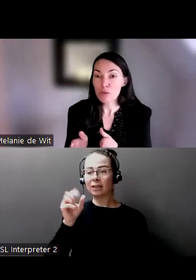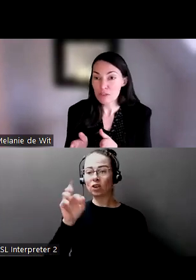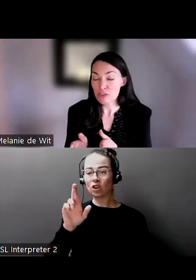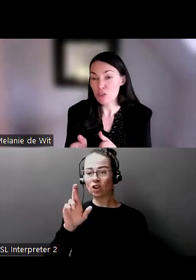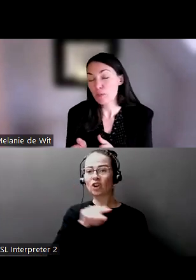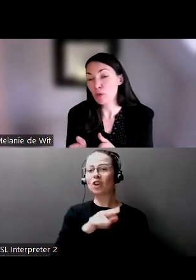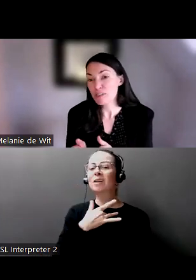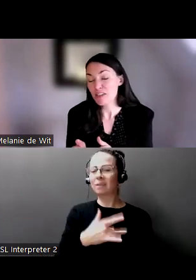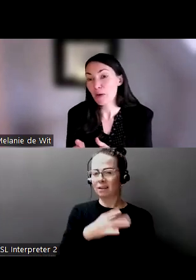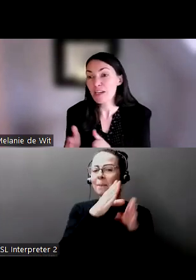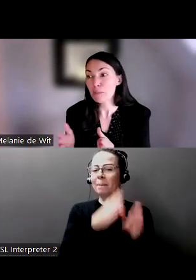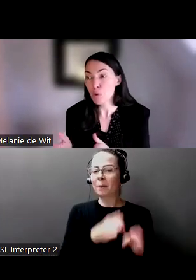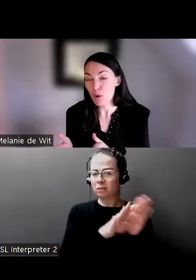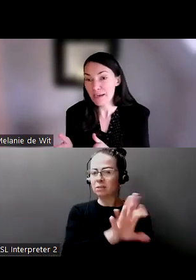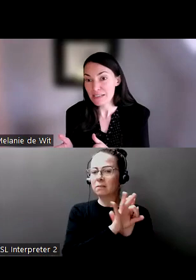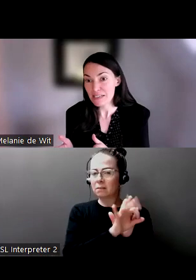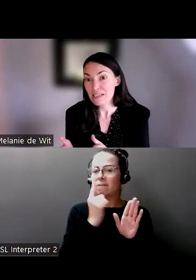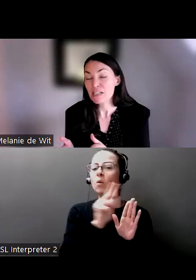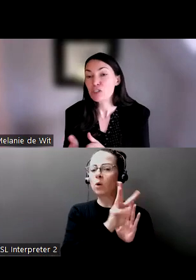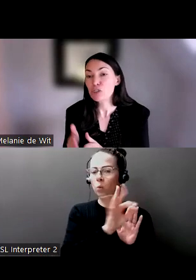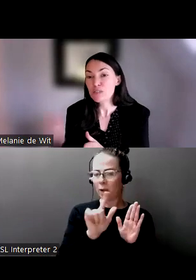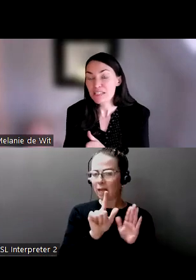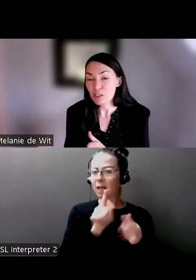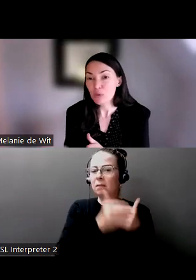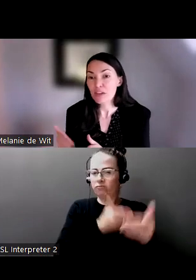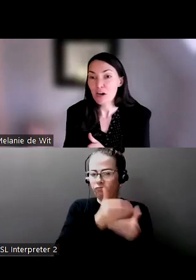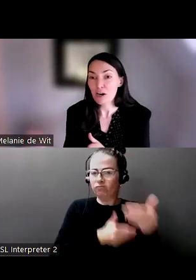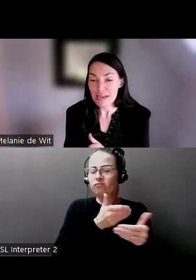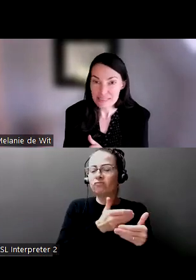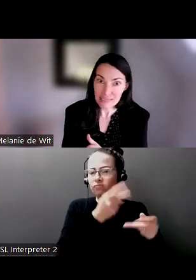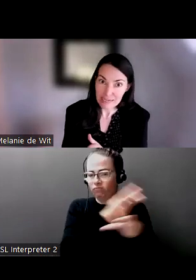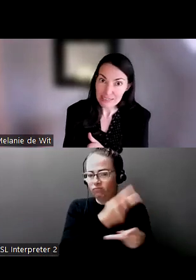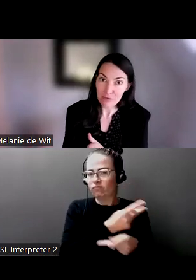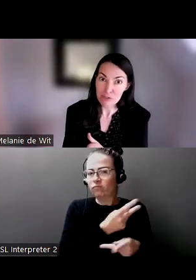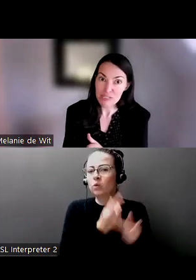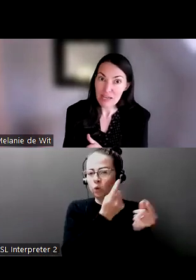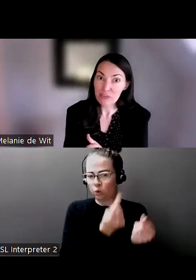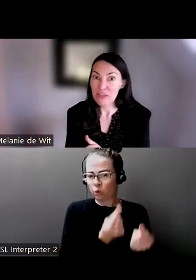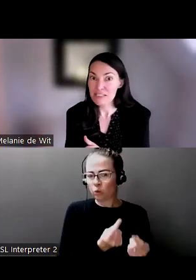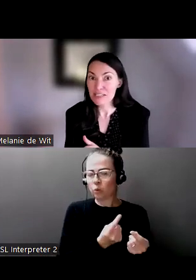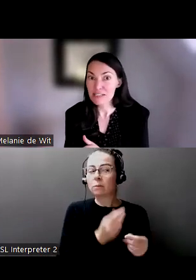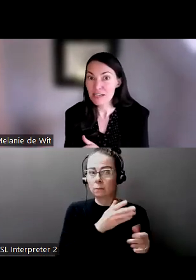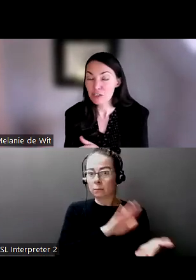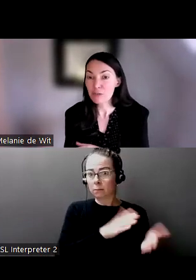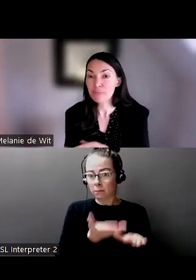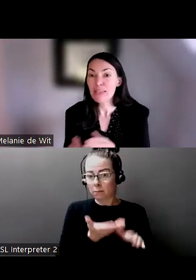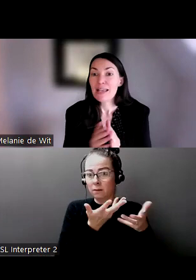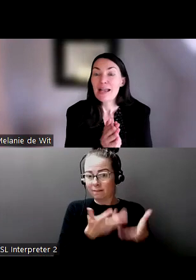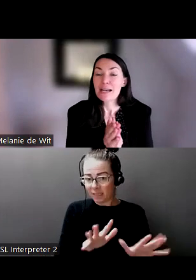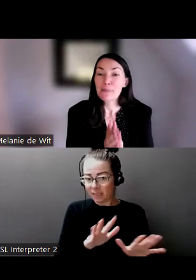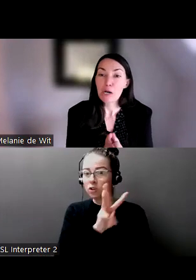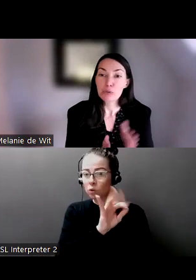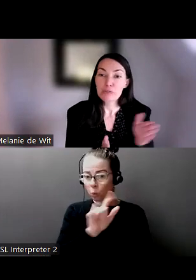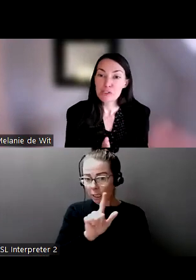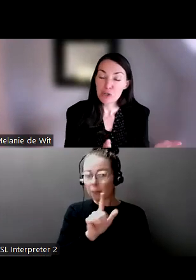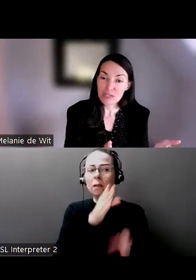to wills. So the person that we appoint to deal with our estate after death, that's the executor. And